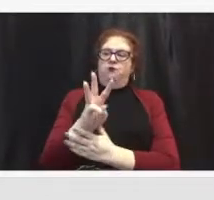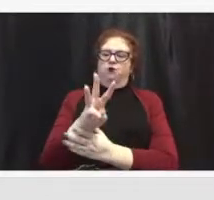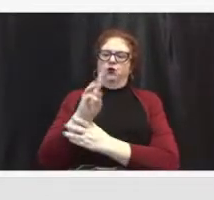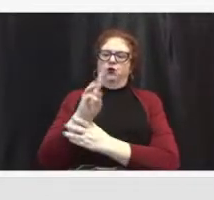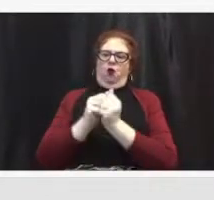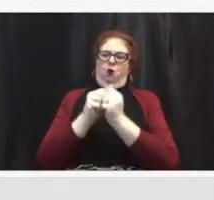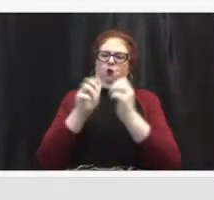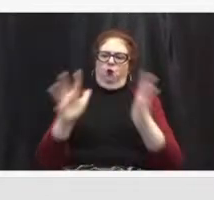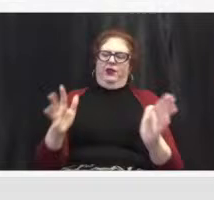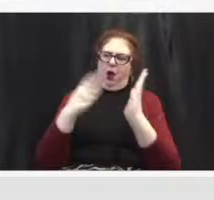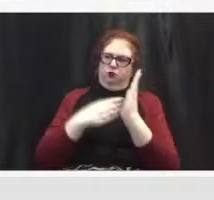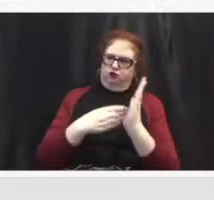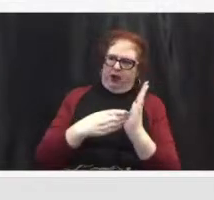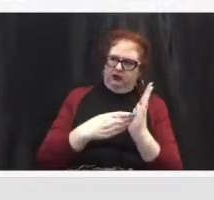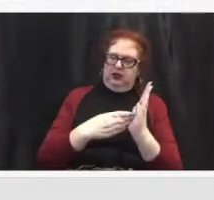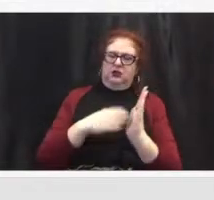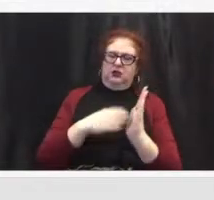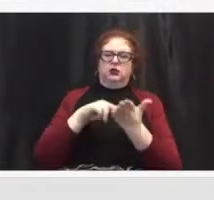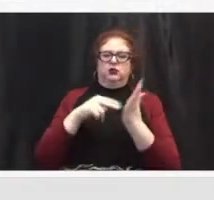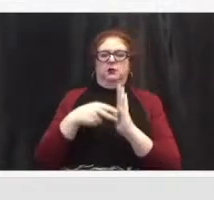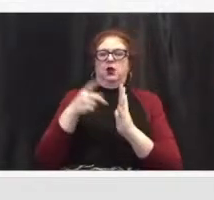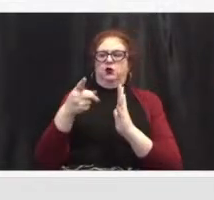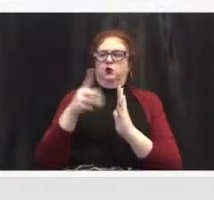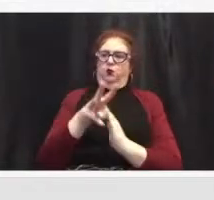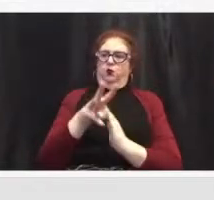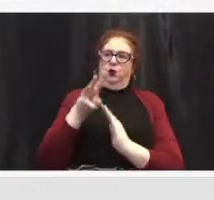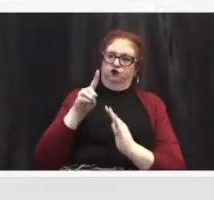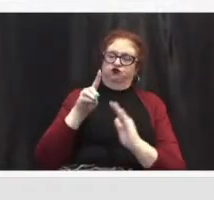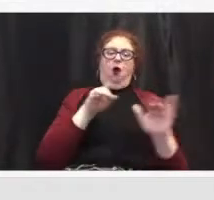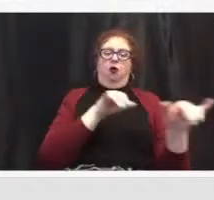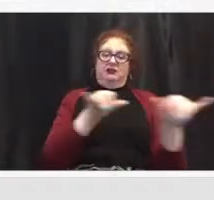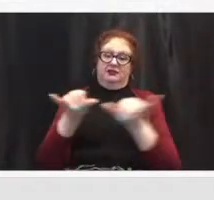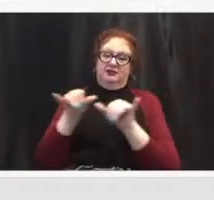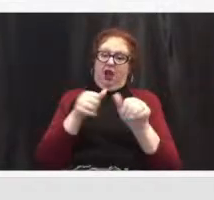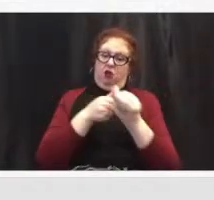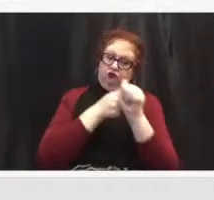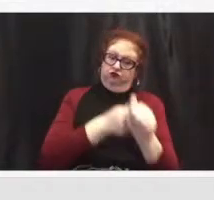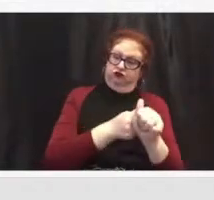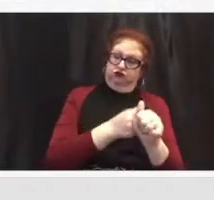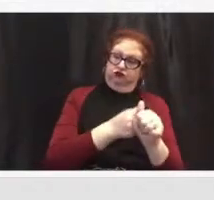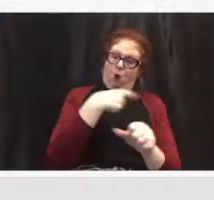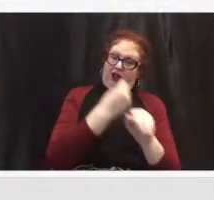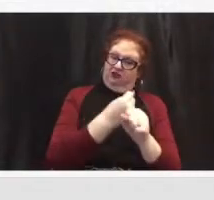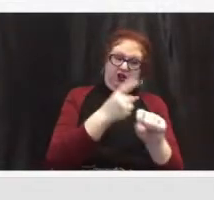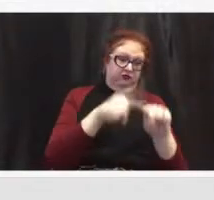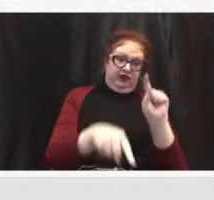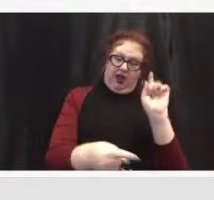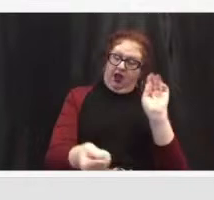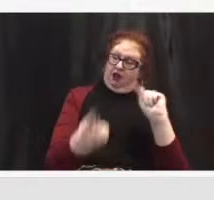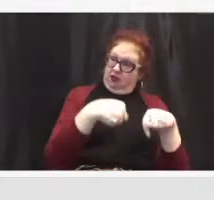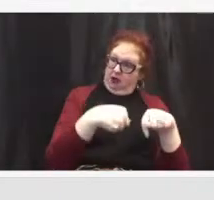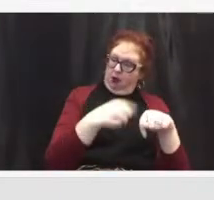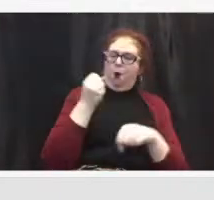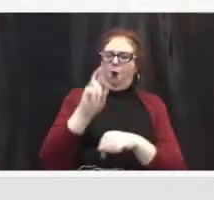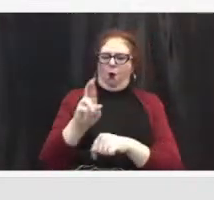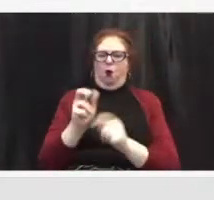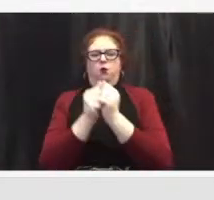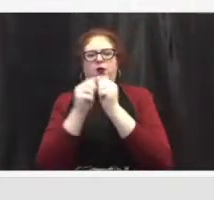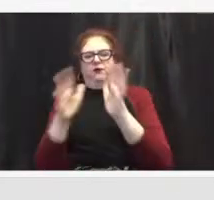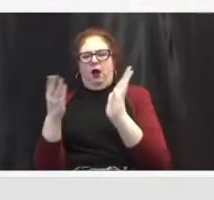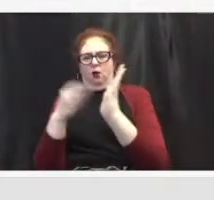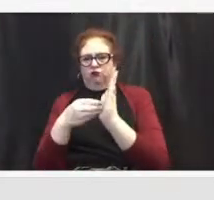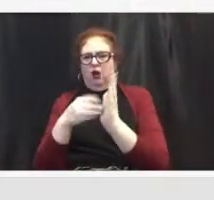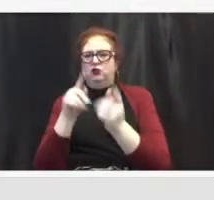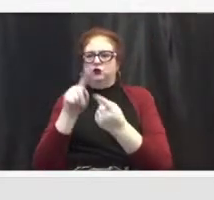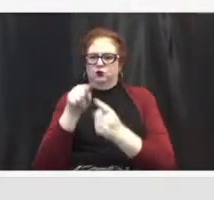what it is. So you either withdraw standard or withdraw without prejudice, which would allow them to come back. Typically, our